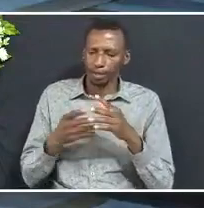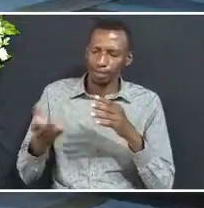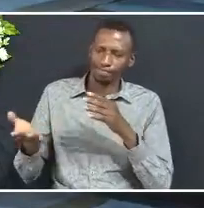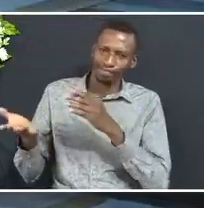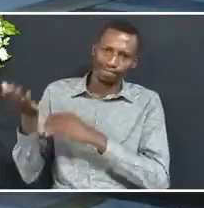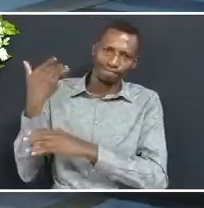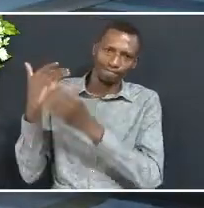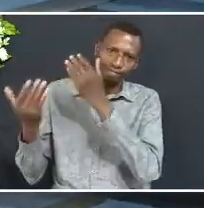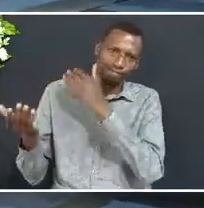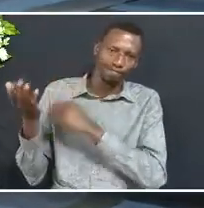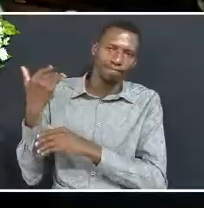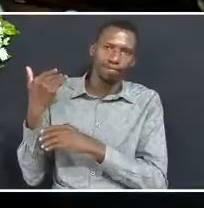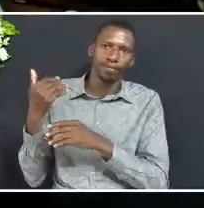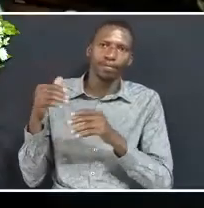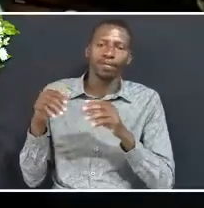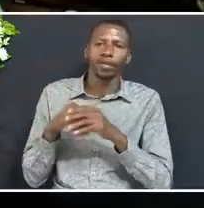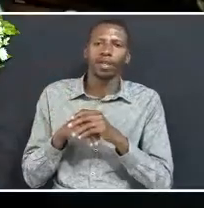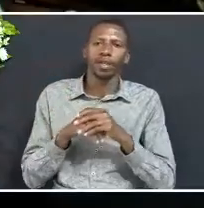back in